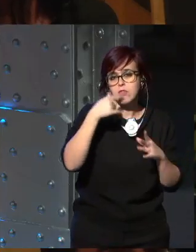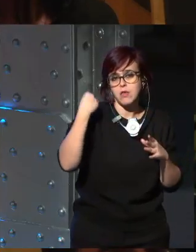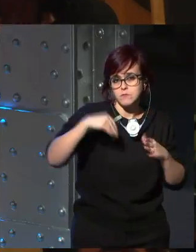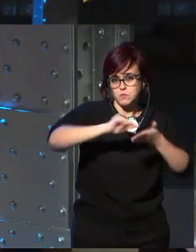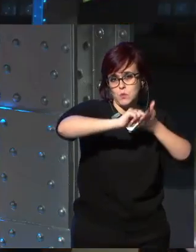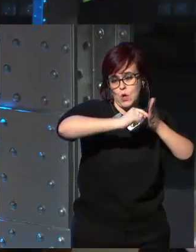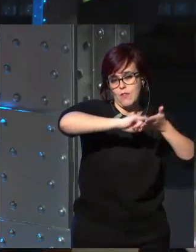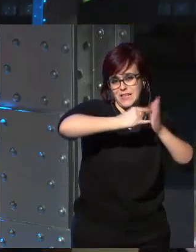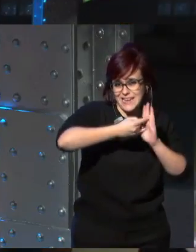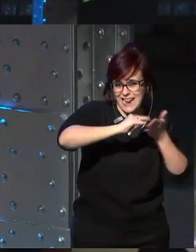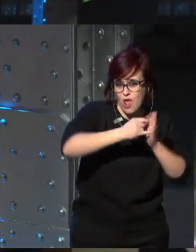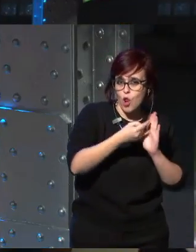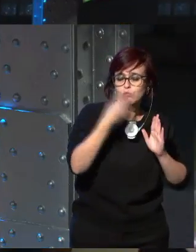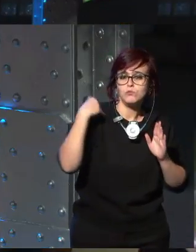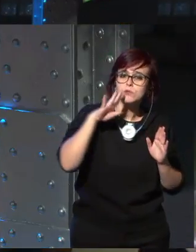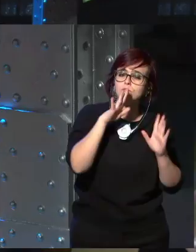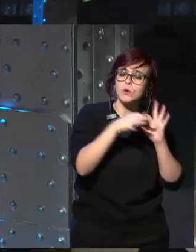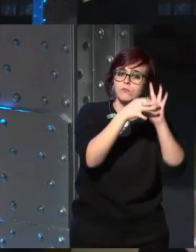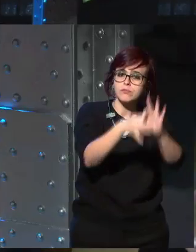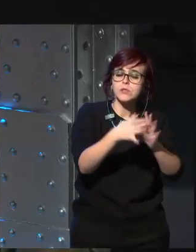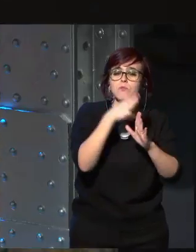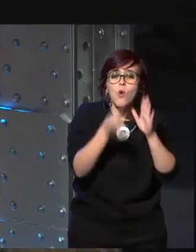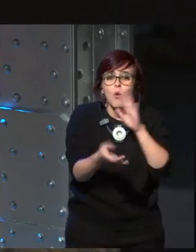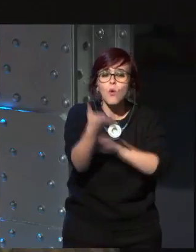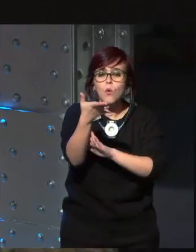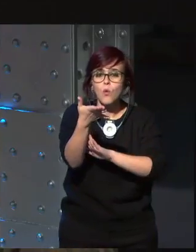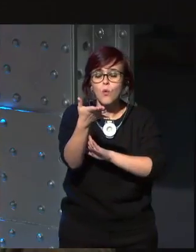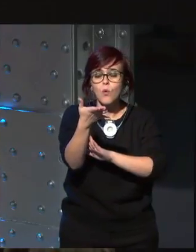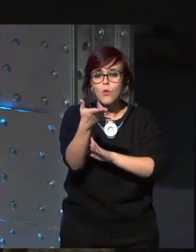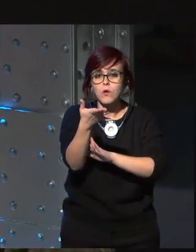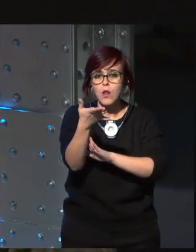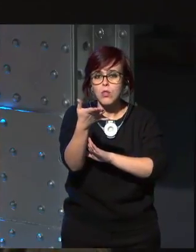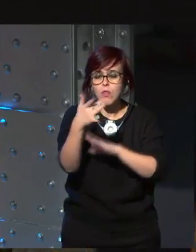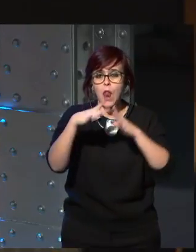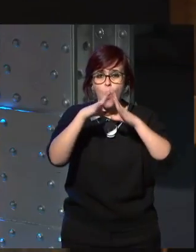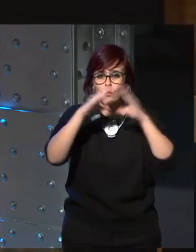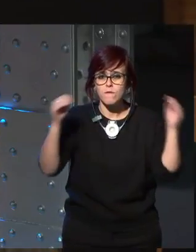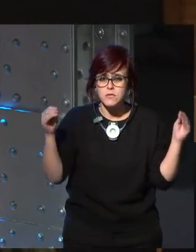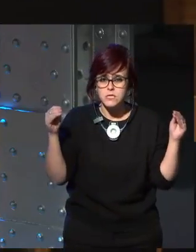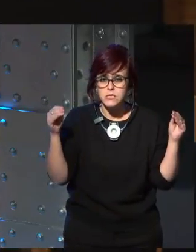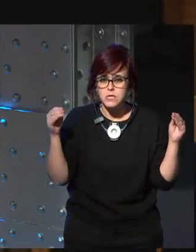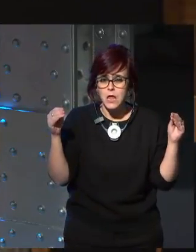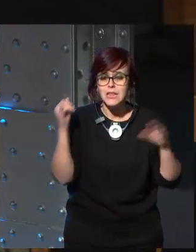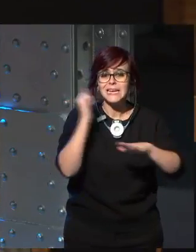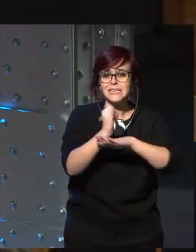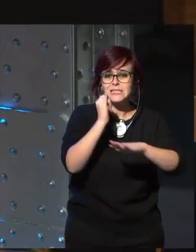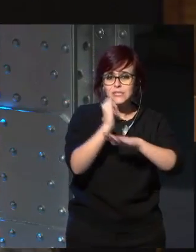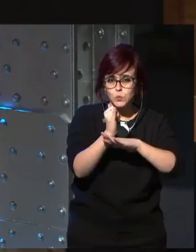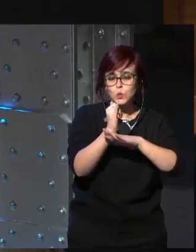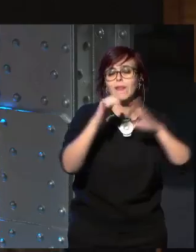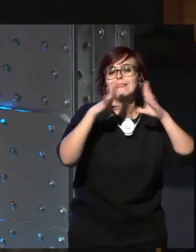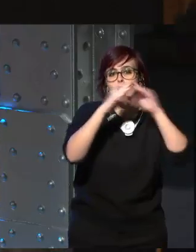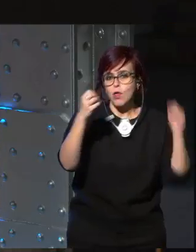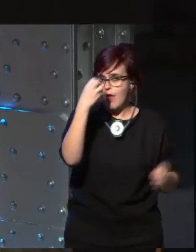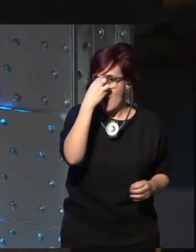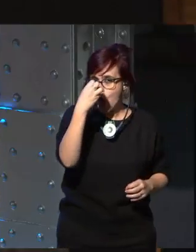Engineering Society, or the Sound Engineering Society. This investigation was carried out by through